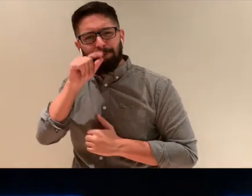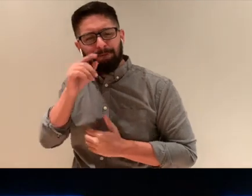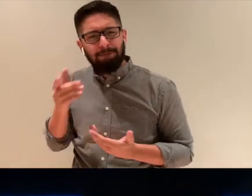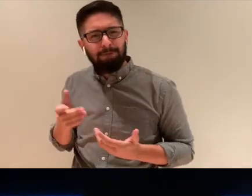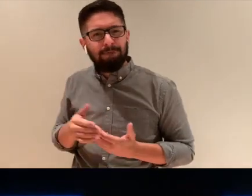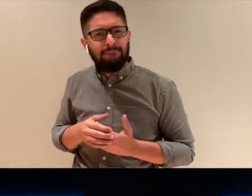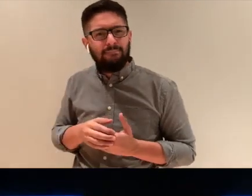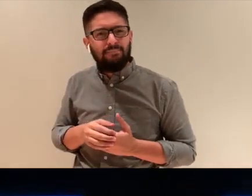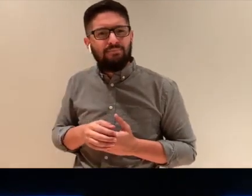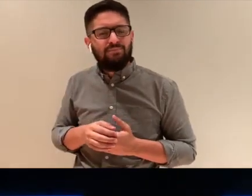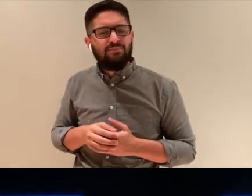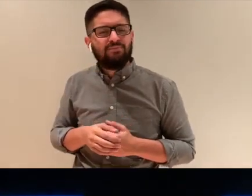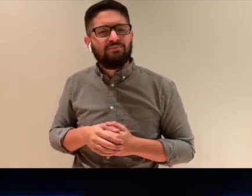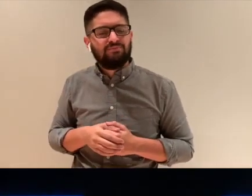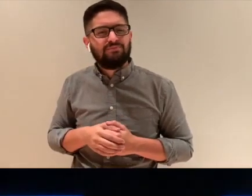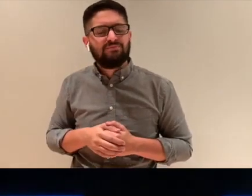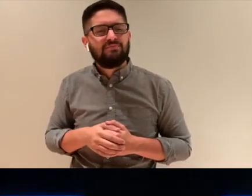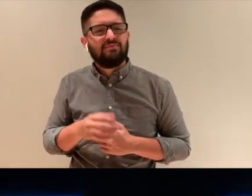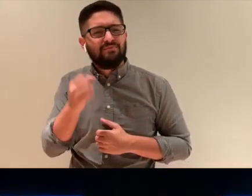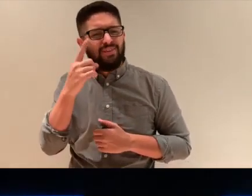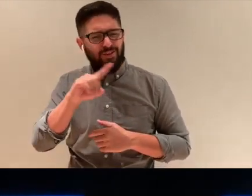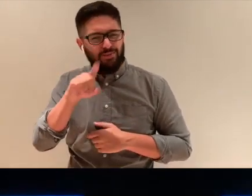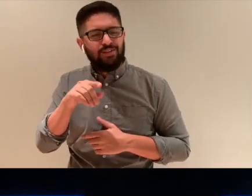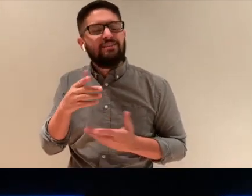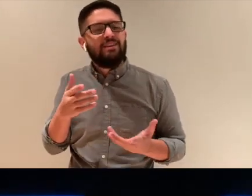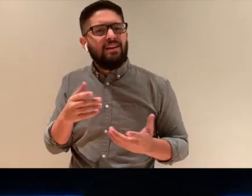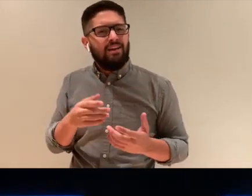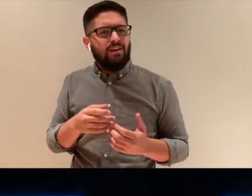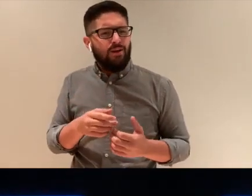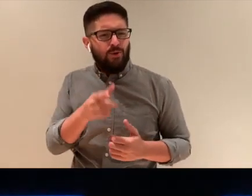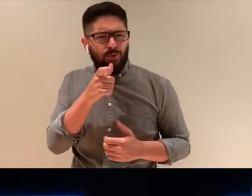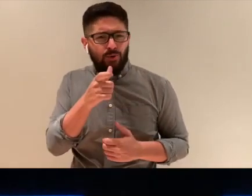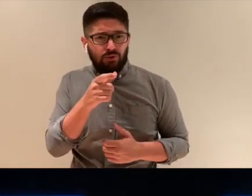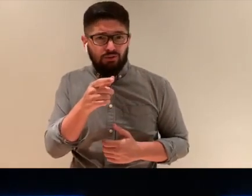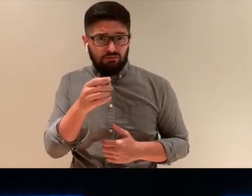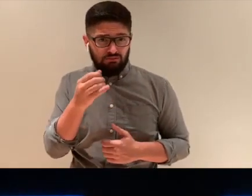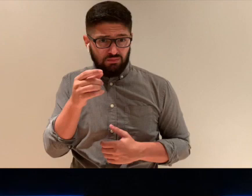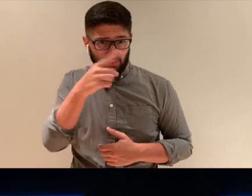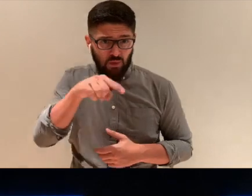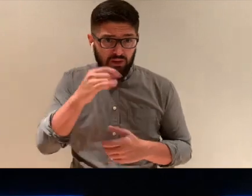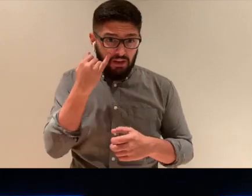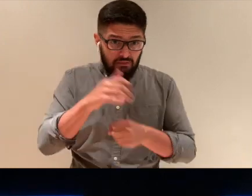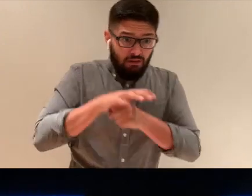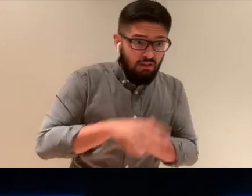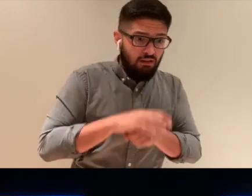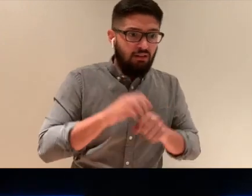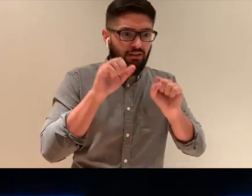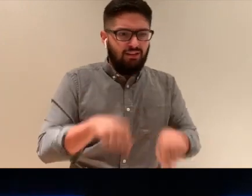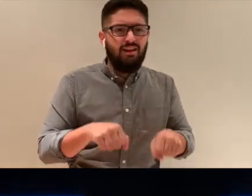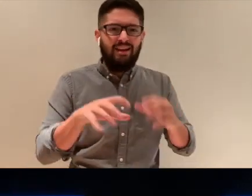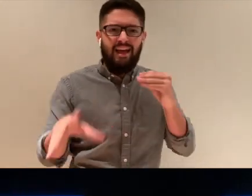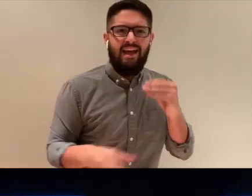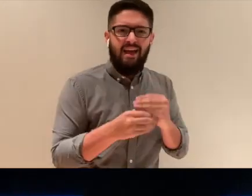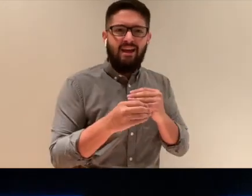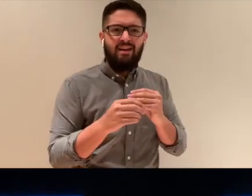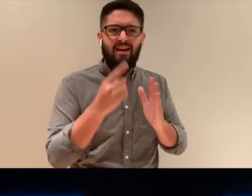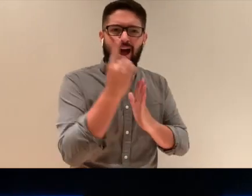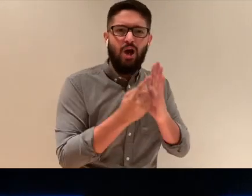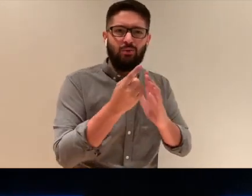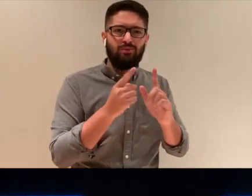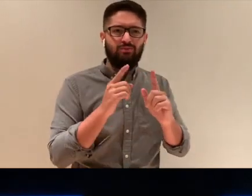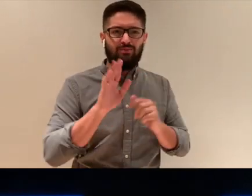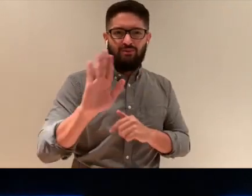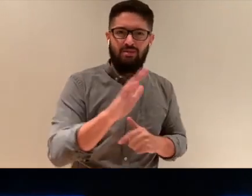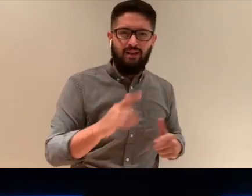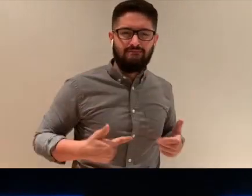they? And which of you, listen to this question, and which of you by being anxious can add a single hour to a